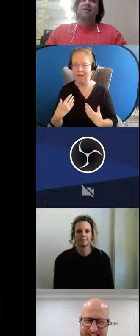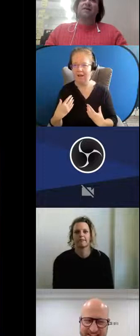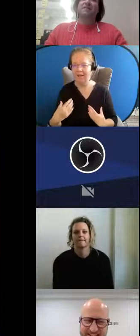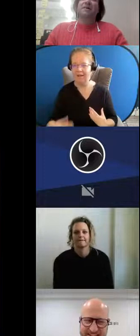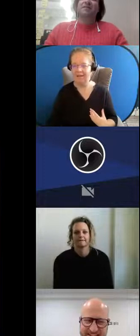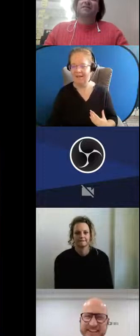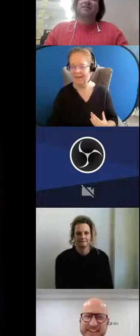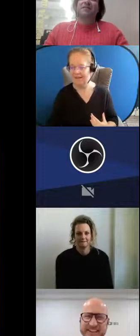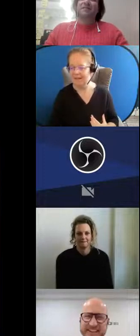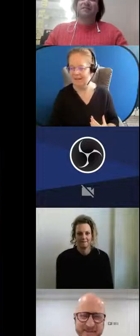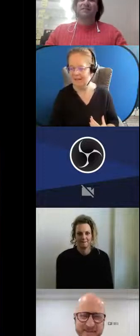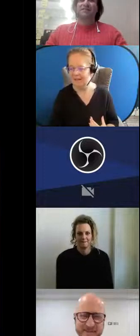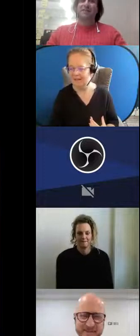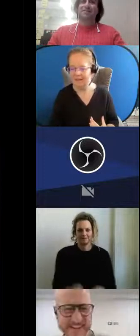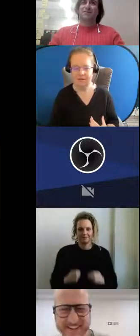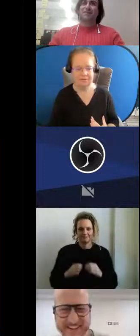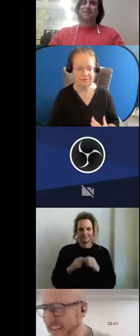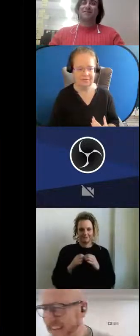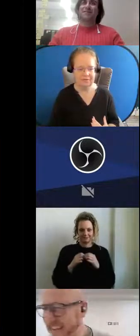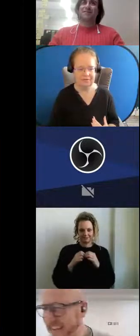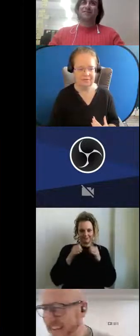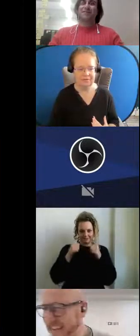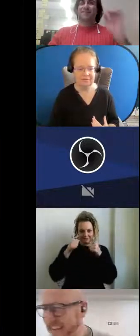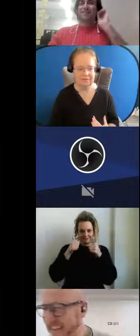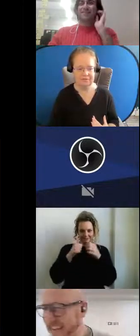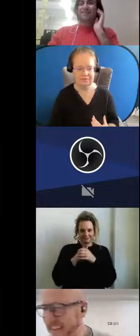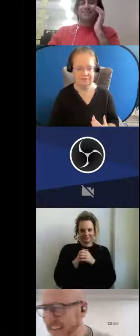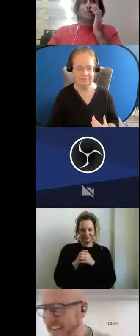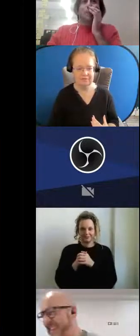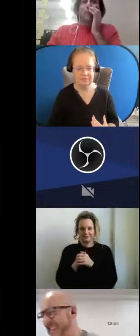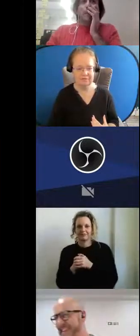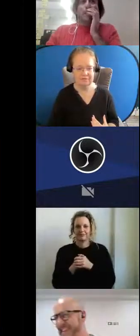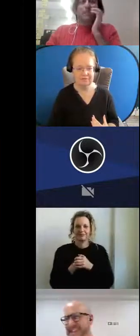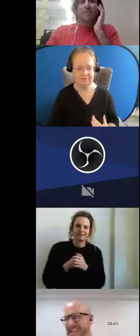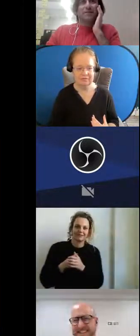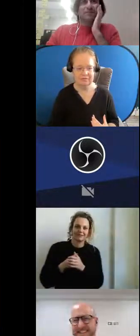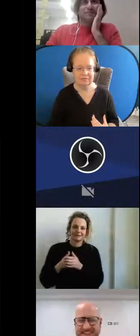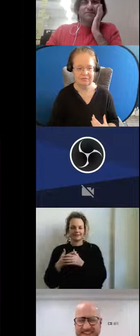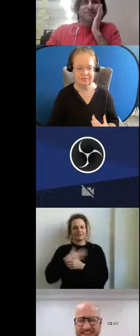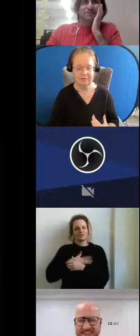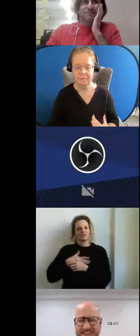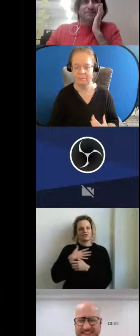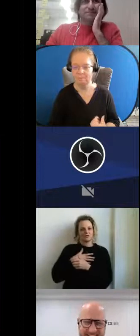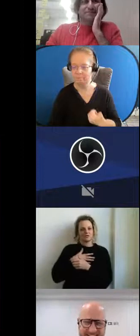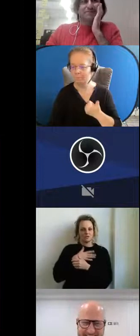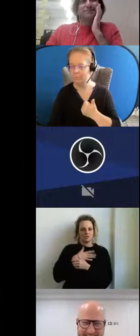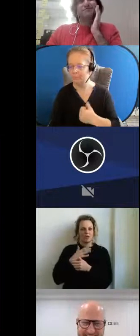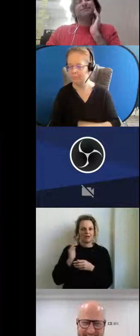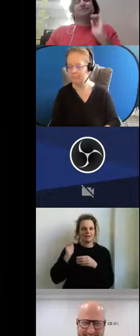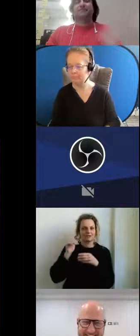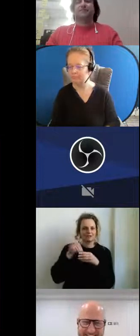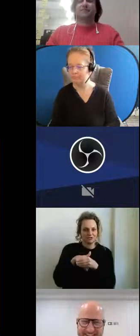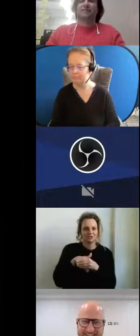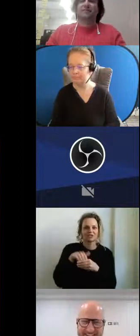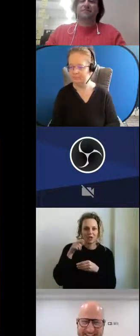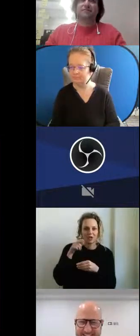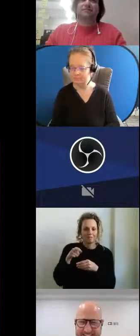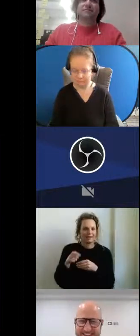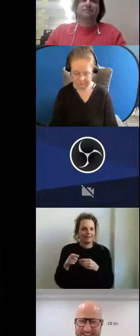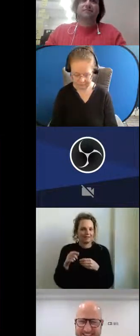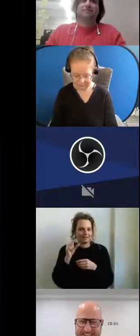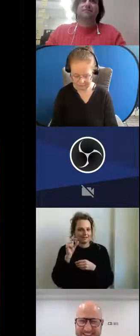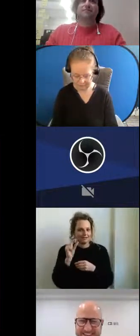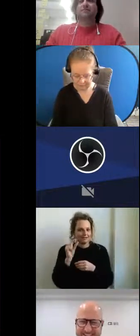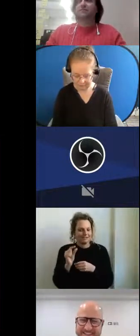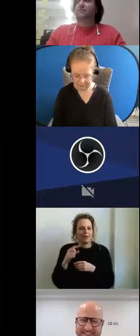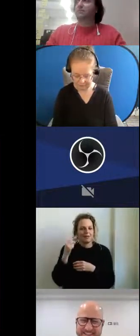experience. I was about to say that. Yeah, it's Mark sorry, here from the RNIB. Sorry, just to jump in. I was going to say it's a lot softer. It's not as sort of